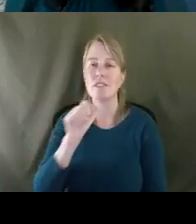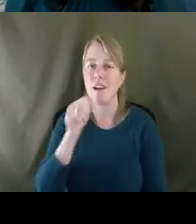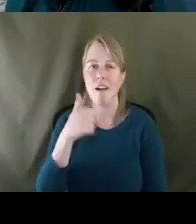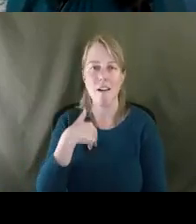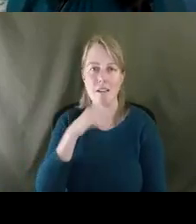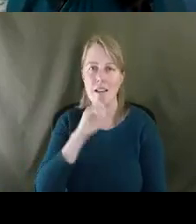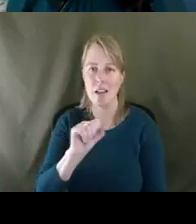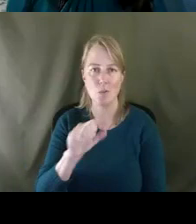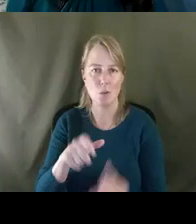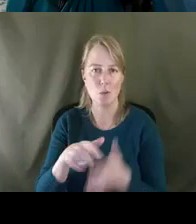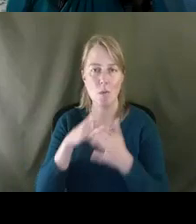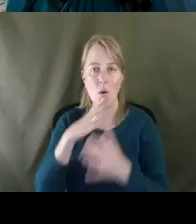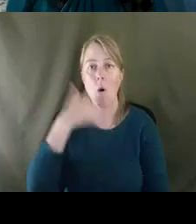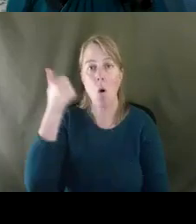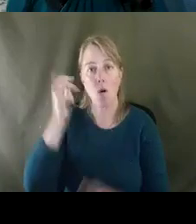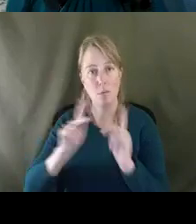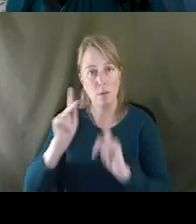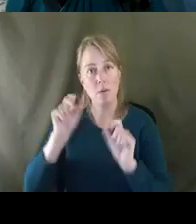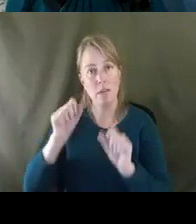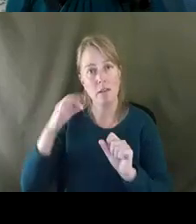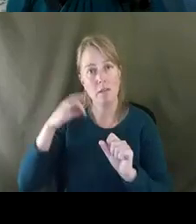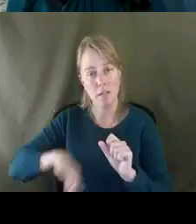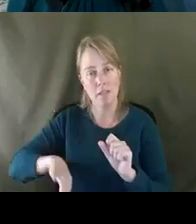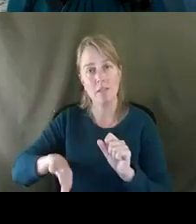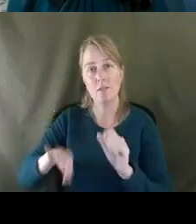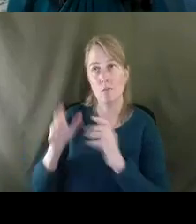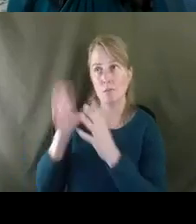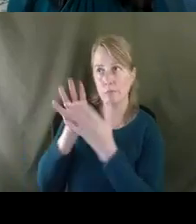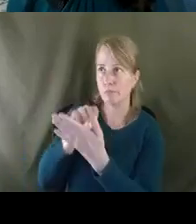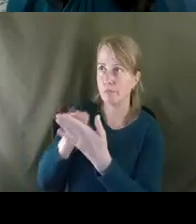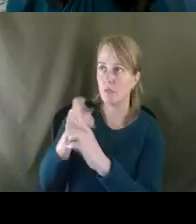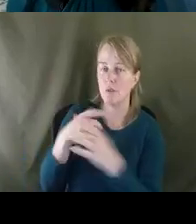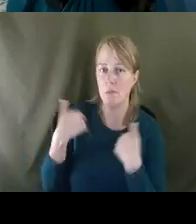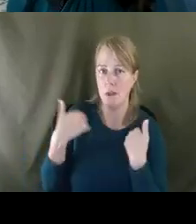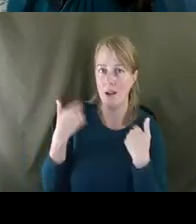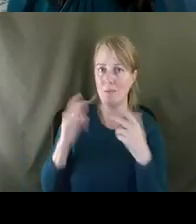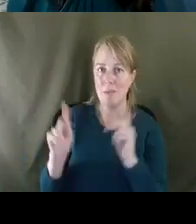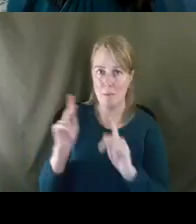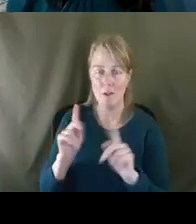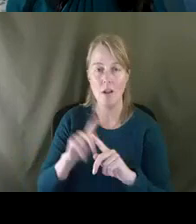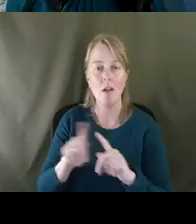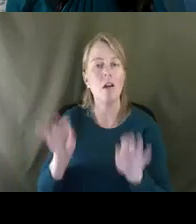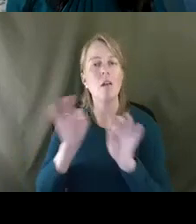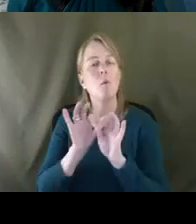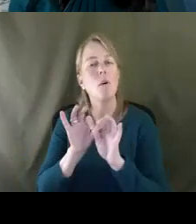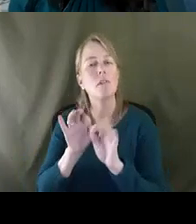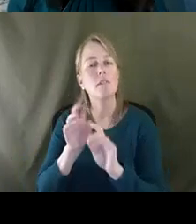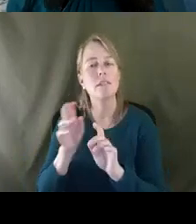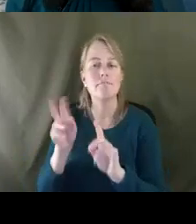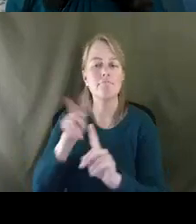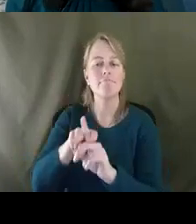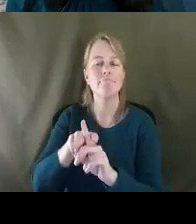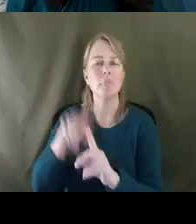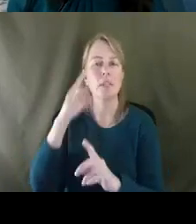requirements, and older people can benefit from being mentored by younger people. What's important here is relevant experience,